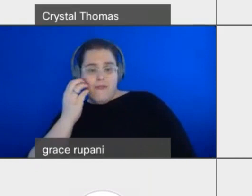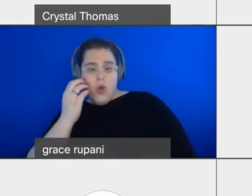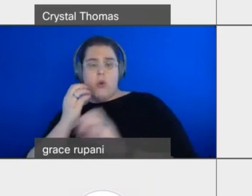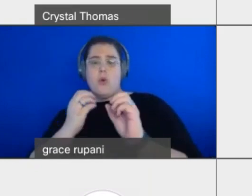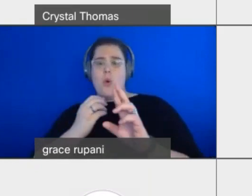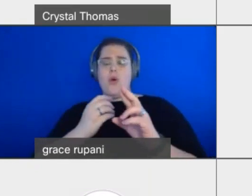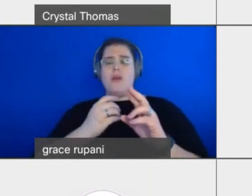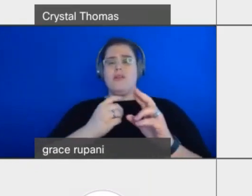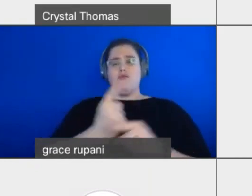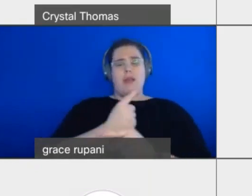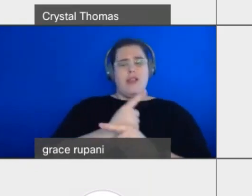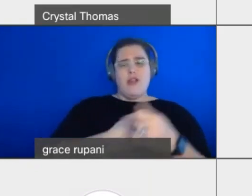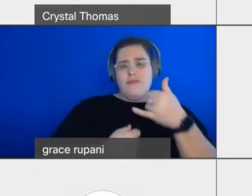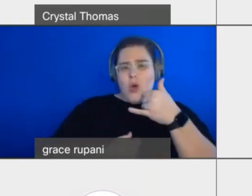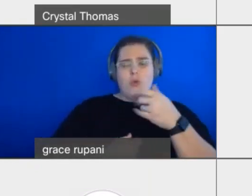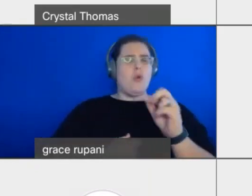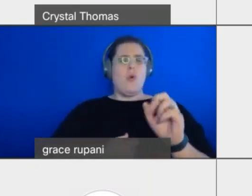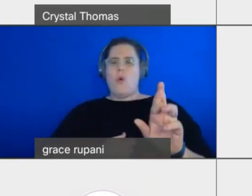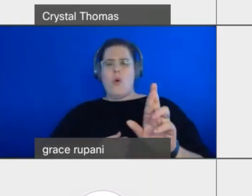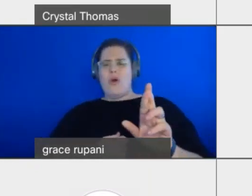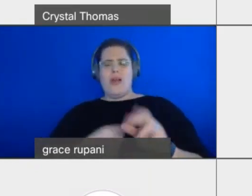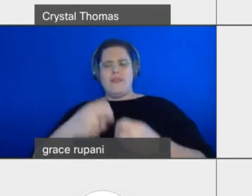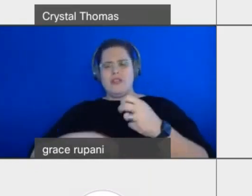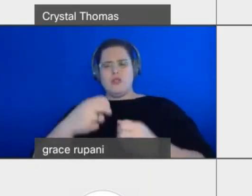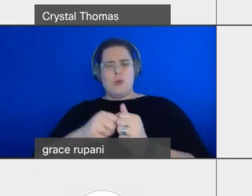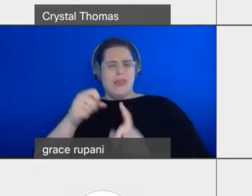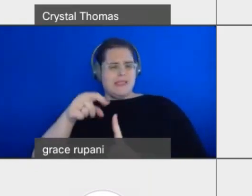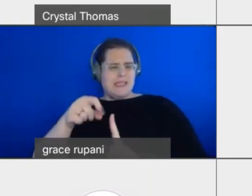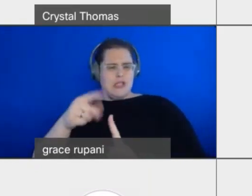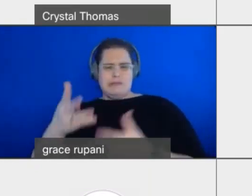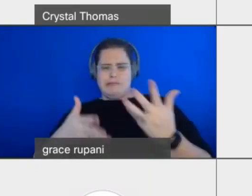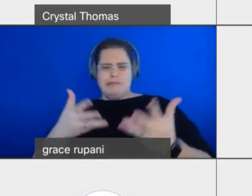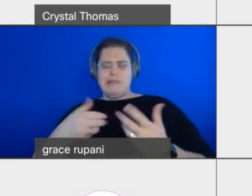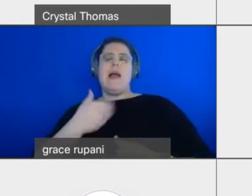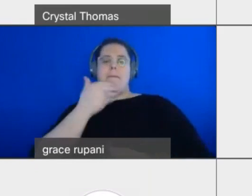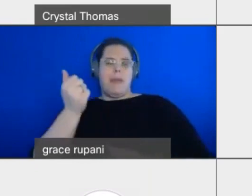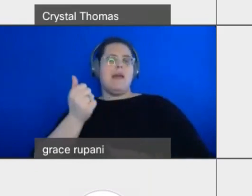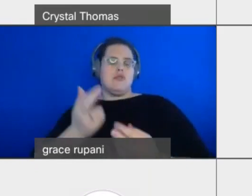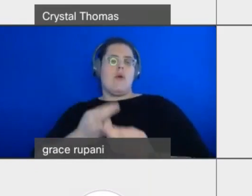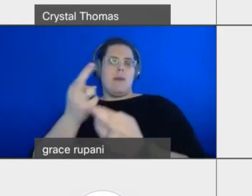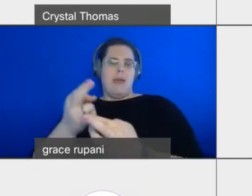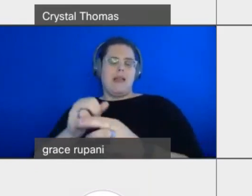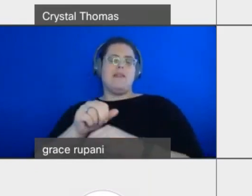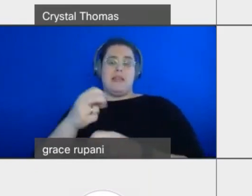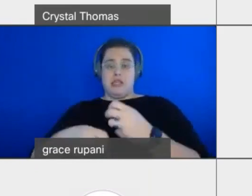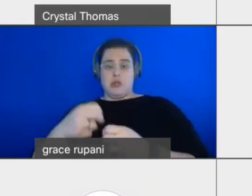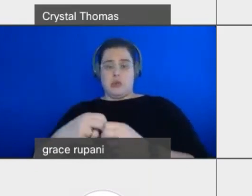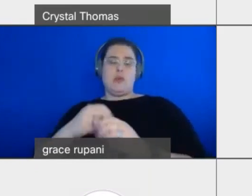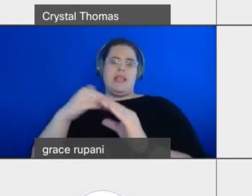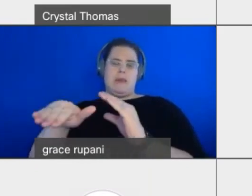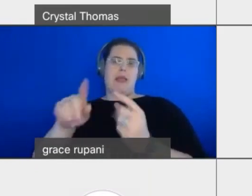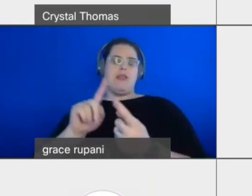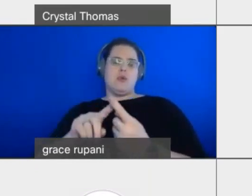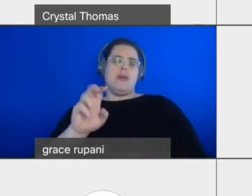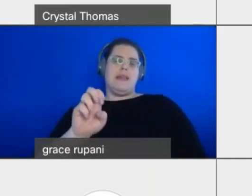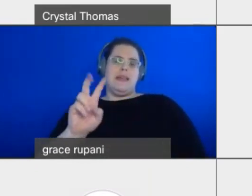with signals or things of that nature? So it's best if you really send that to EVV info so we can review that as a team and make sure that's addressed